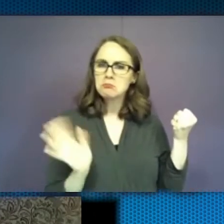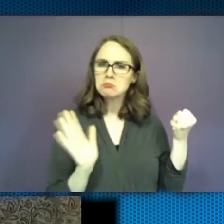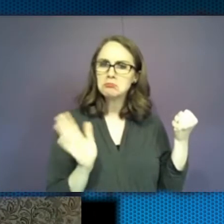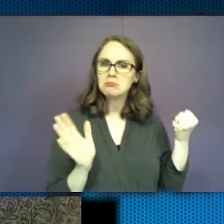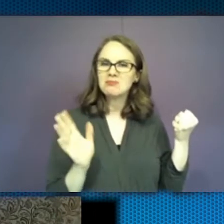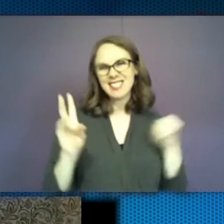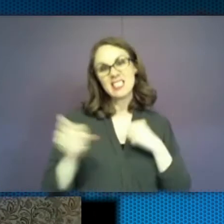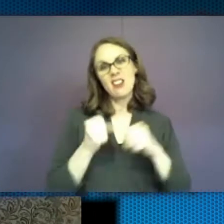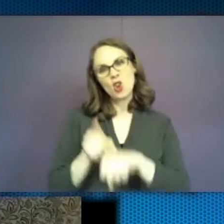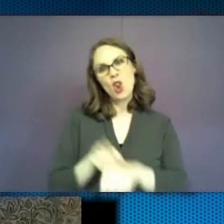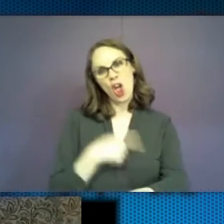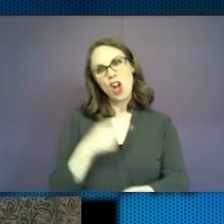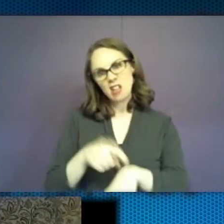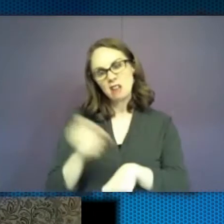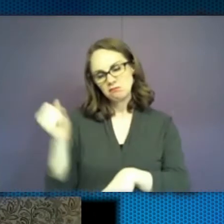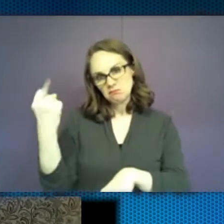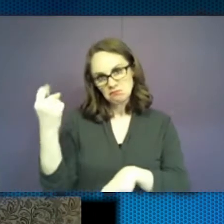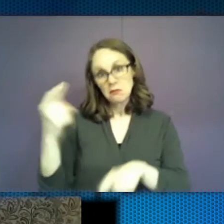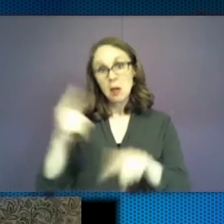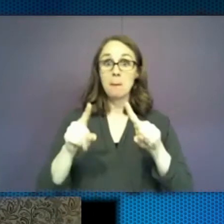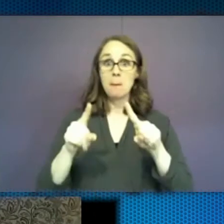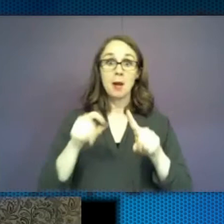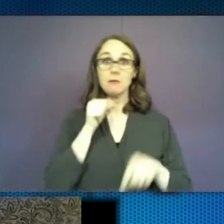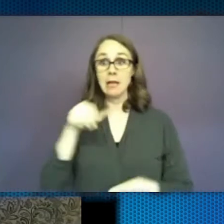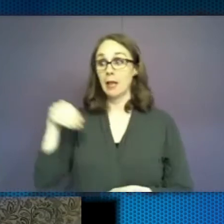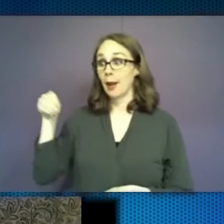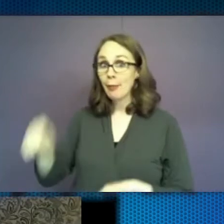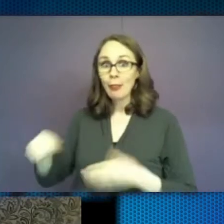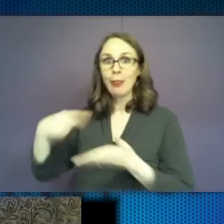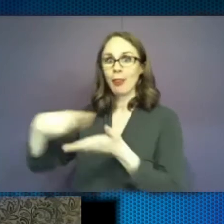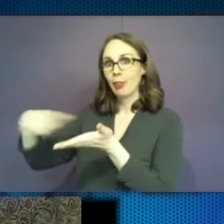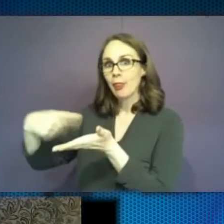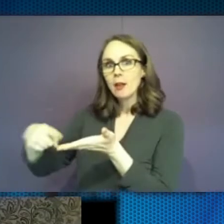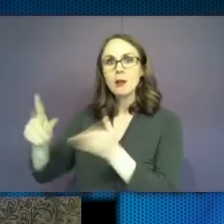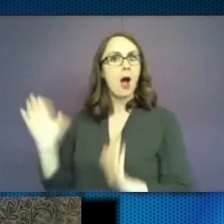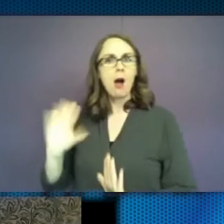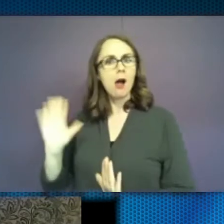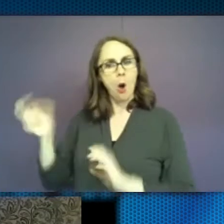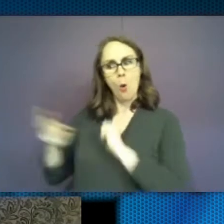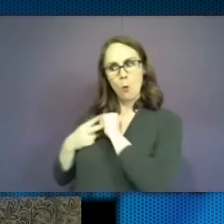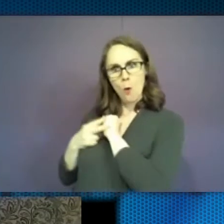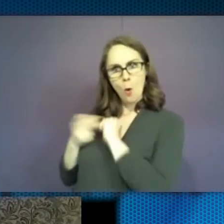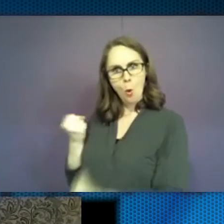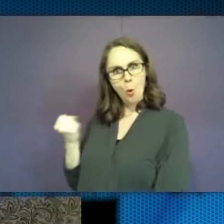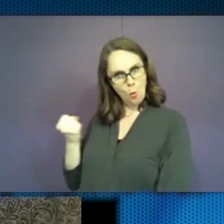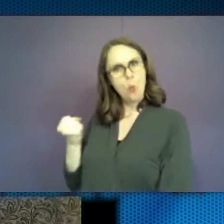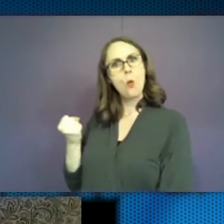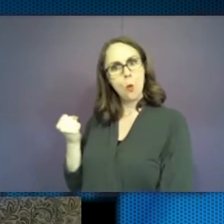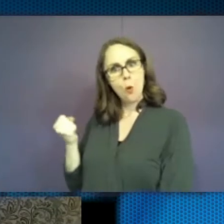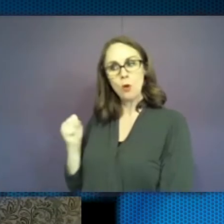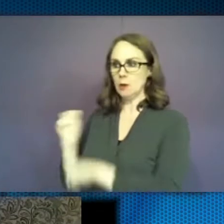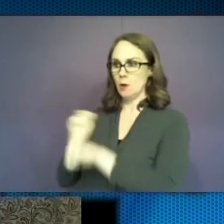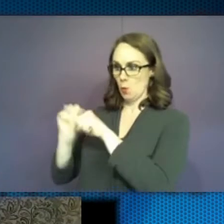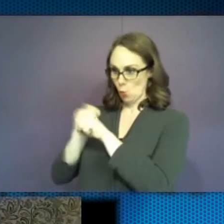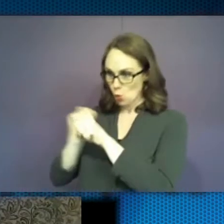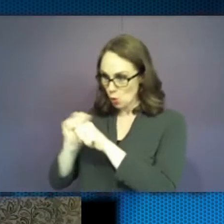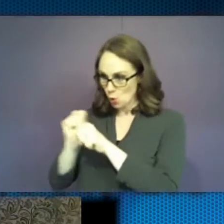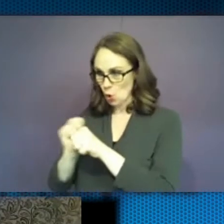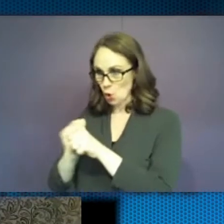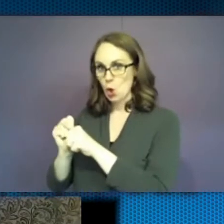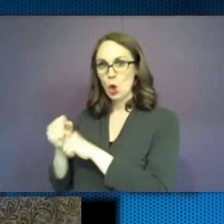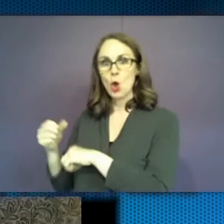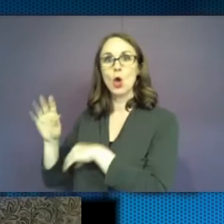long time, but rather than spend that money on their passage, they could hold on to those savings, work off their passage,